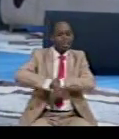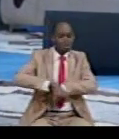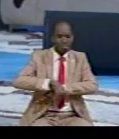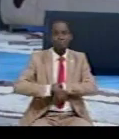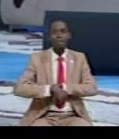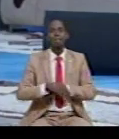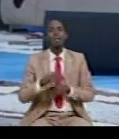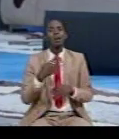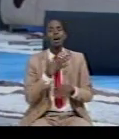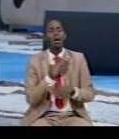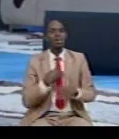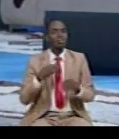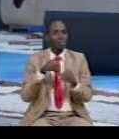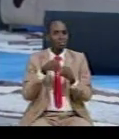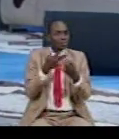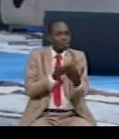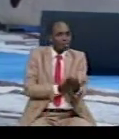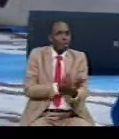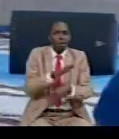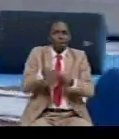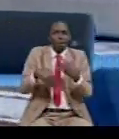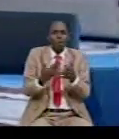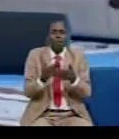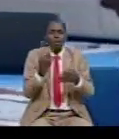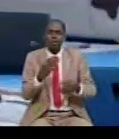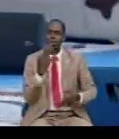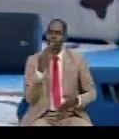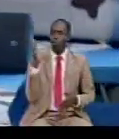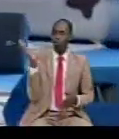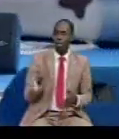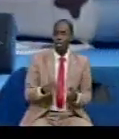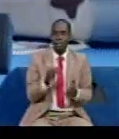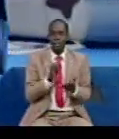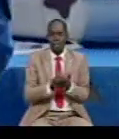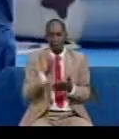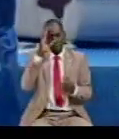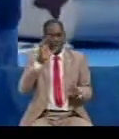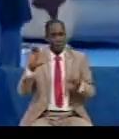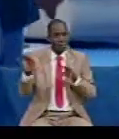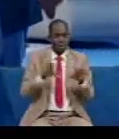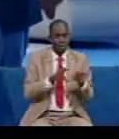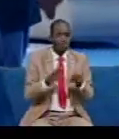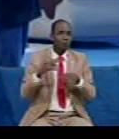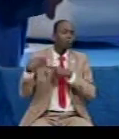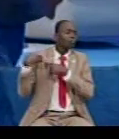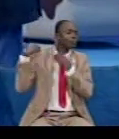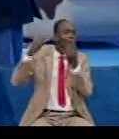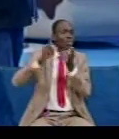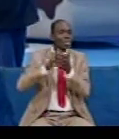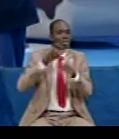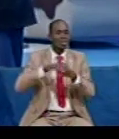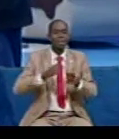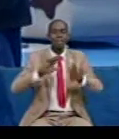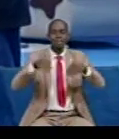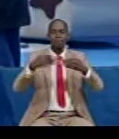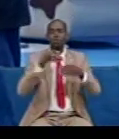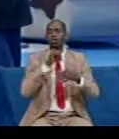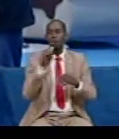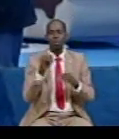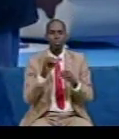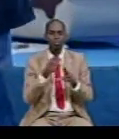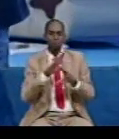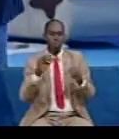day, all the wickedness and the violence and destruction he did during the day, he did not have rest. And he was still going